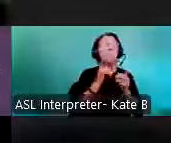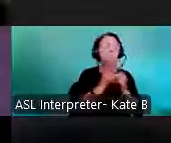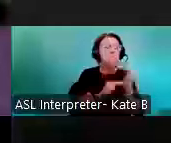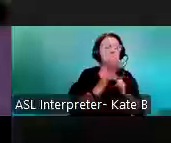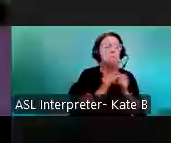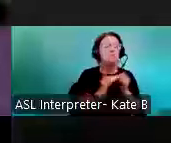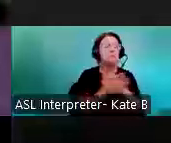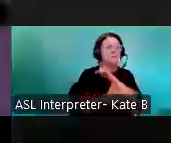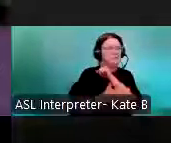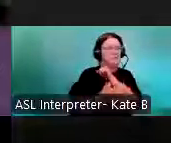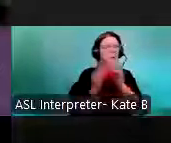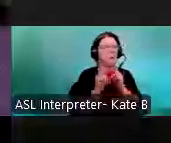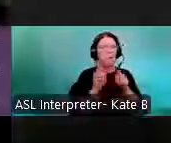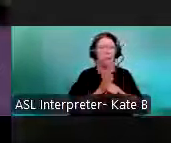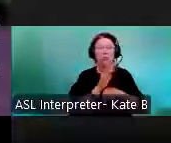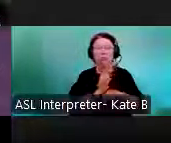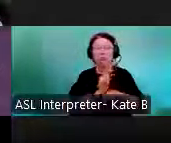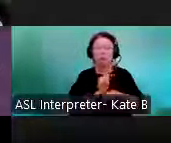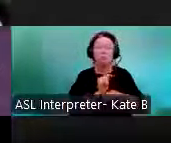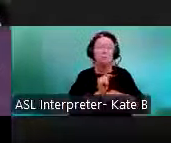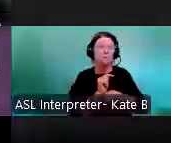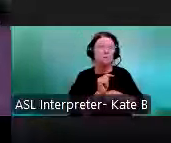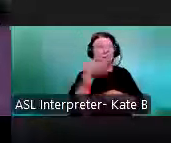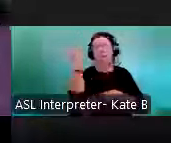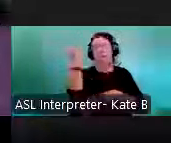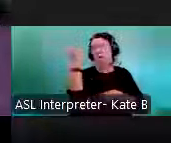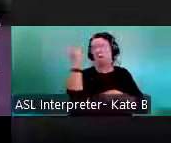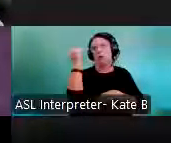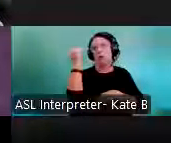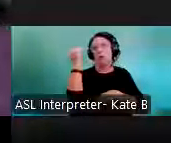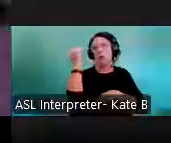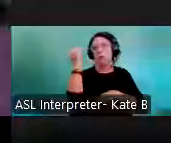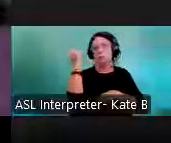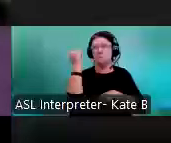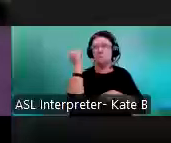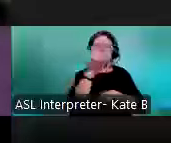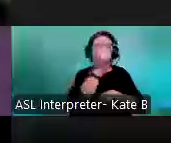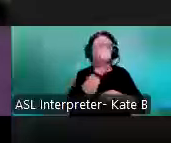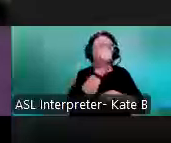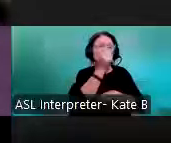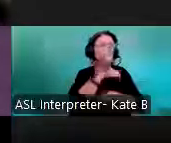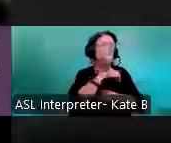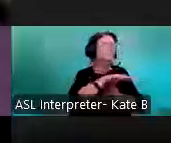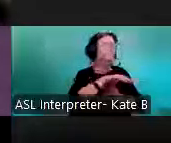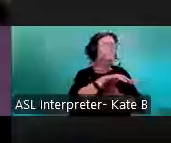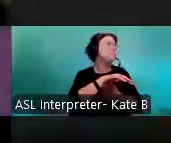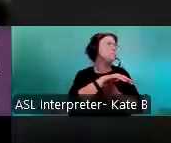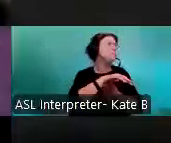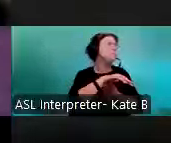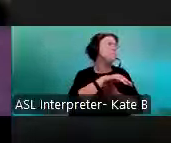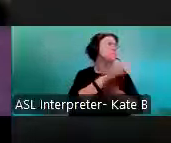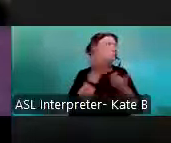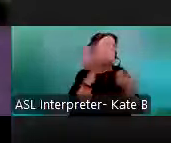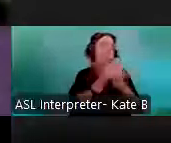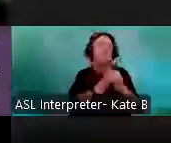where the more people that use it, the better it is for anonymity and just